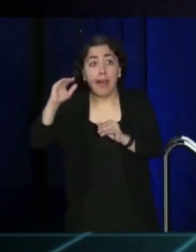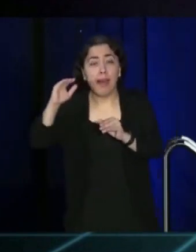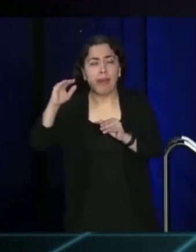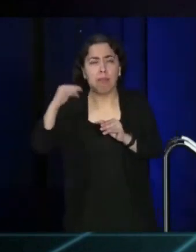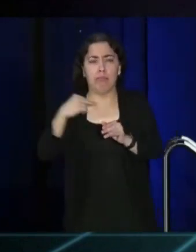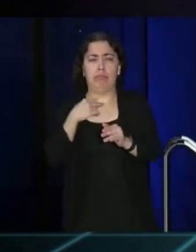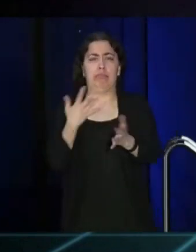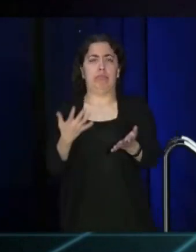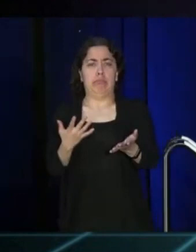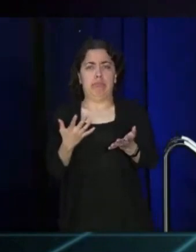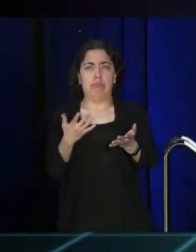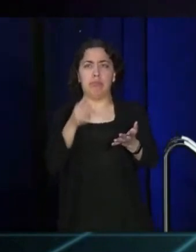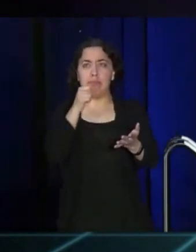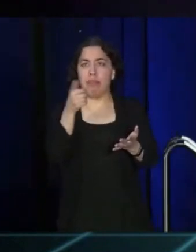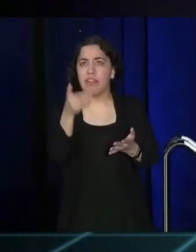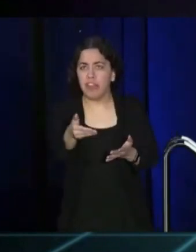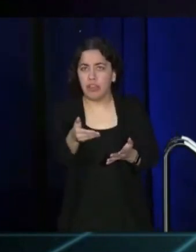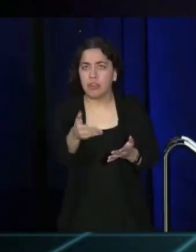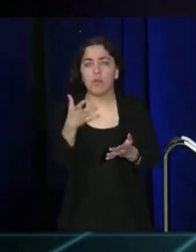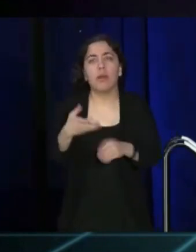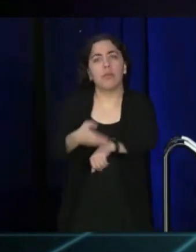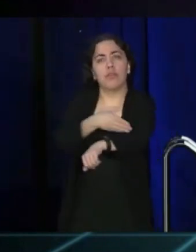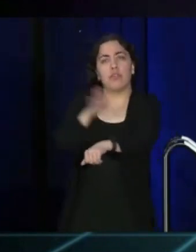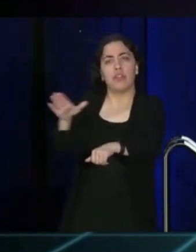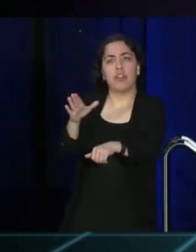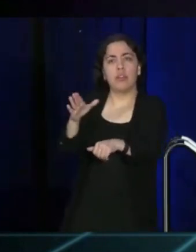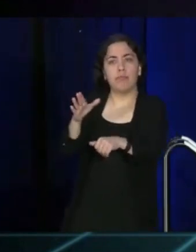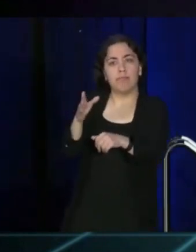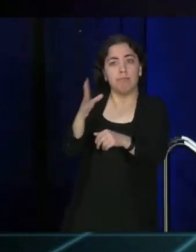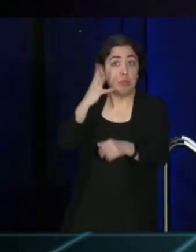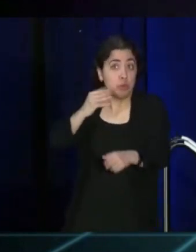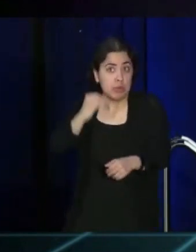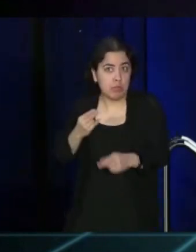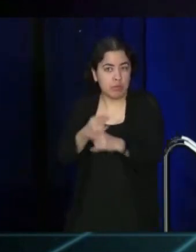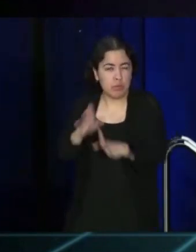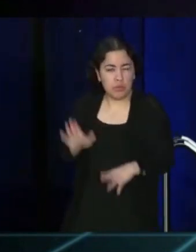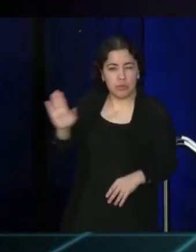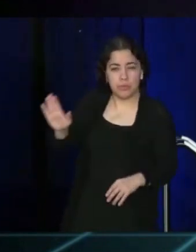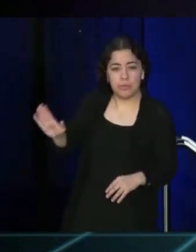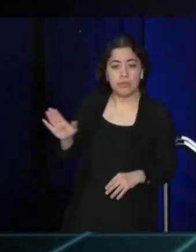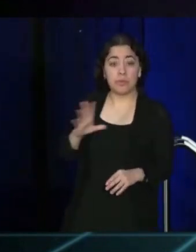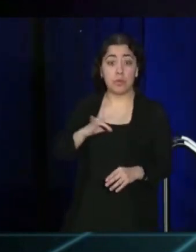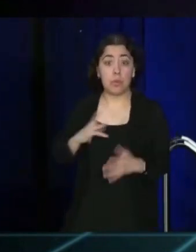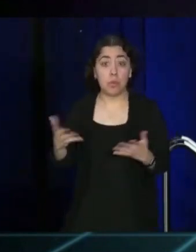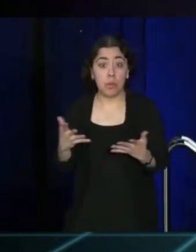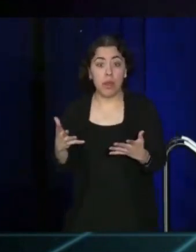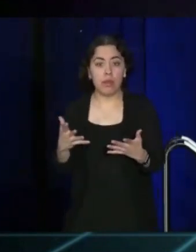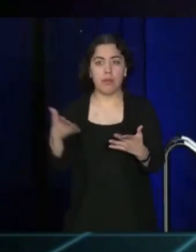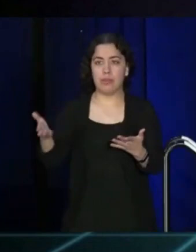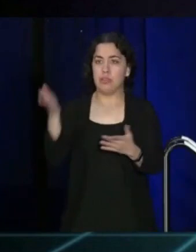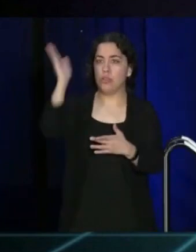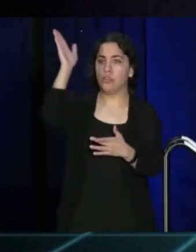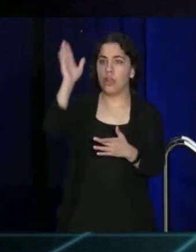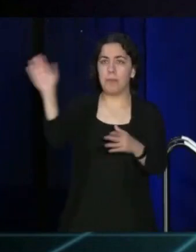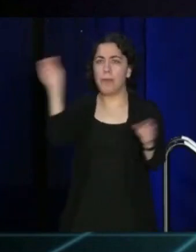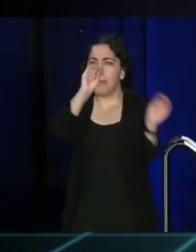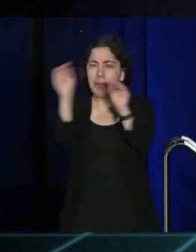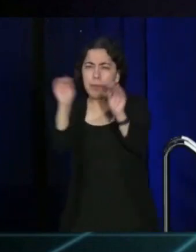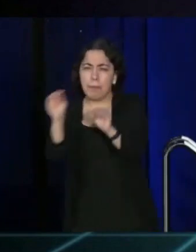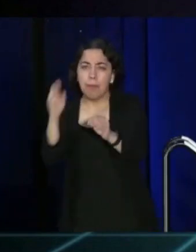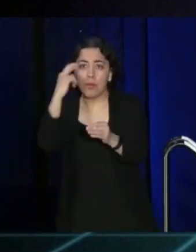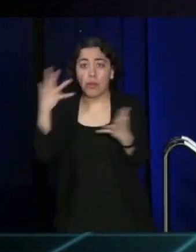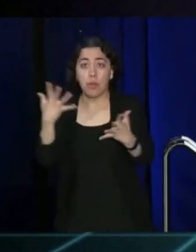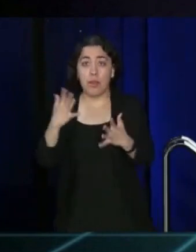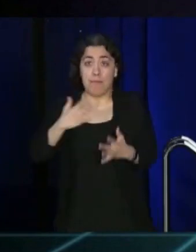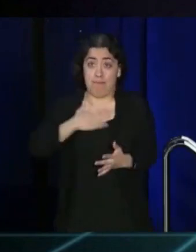possible. So the cool thing about putting together a talk like this is that you realize all of the problems that you have in